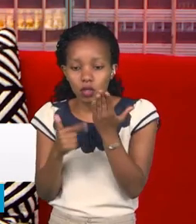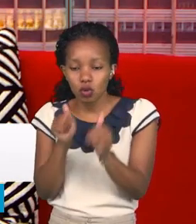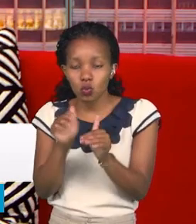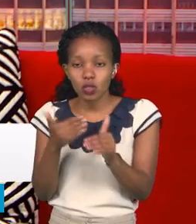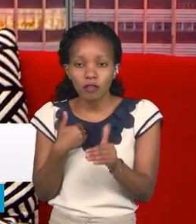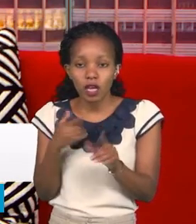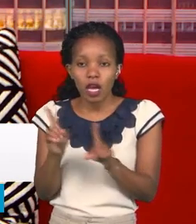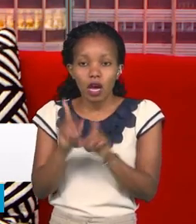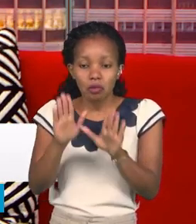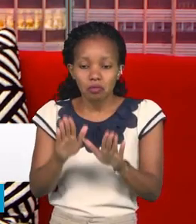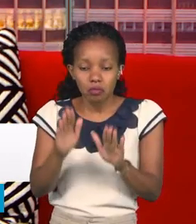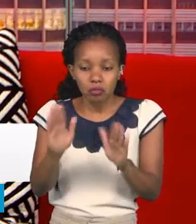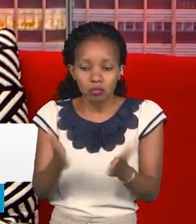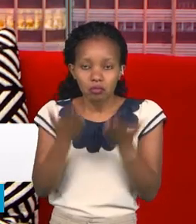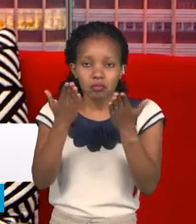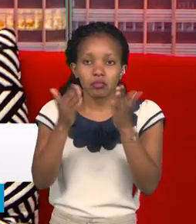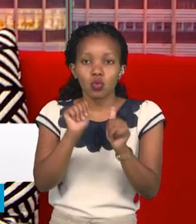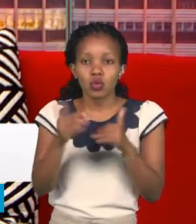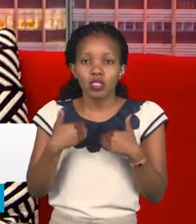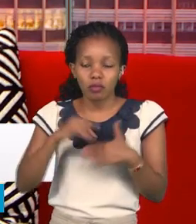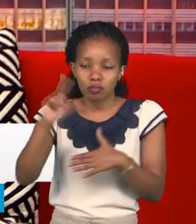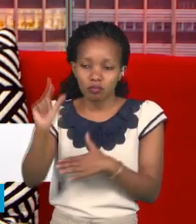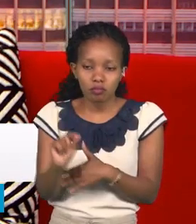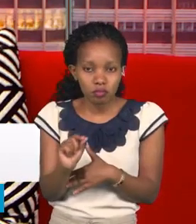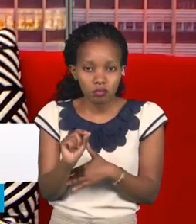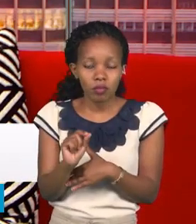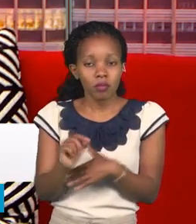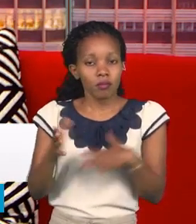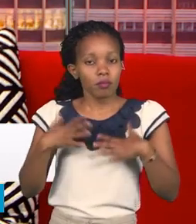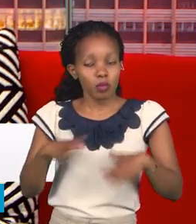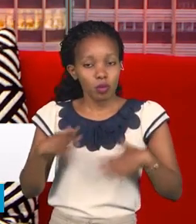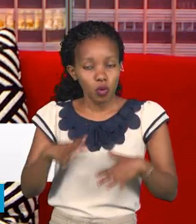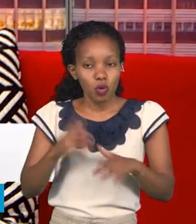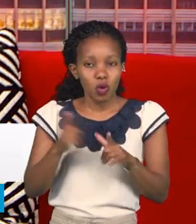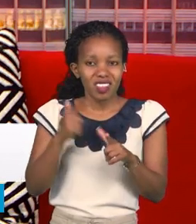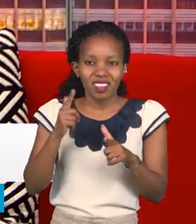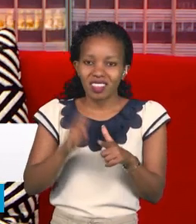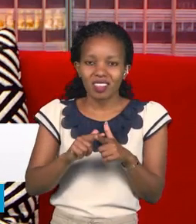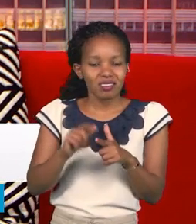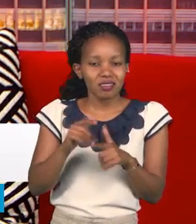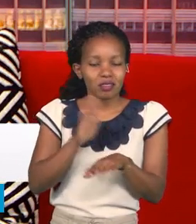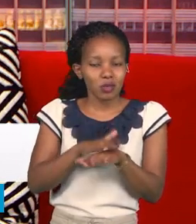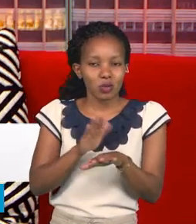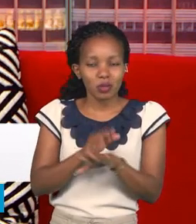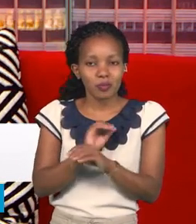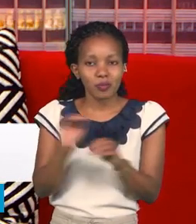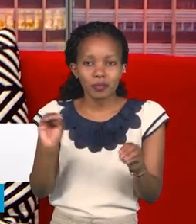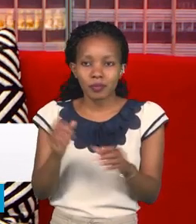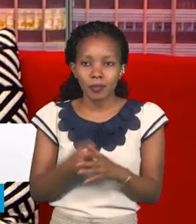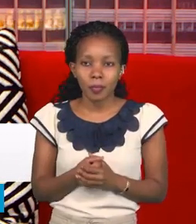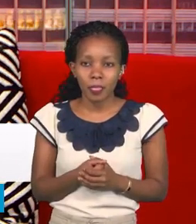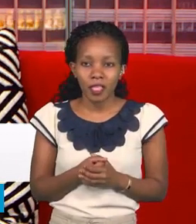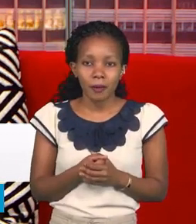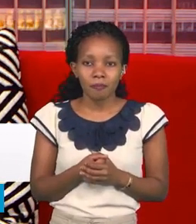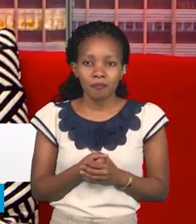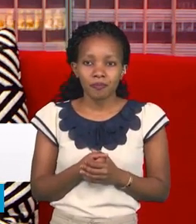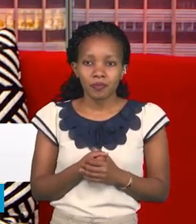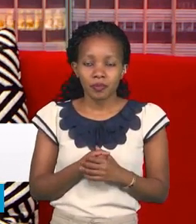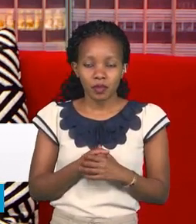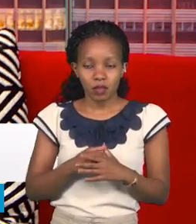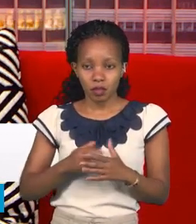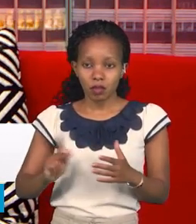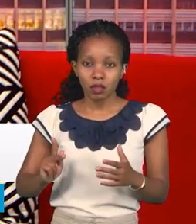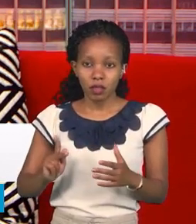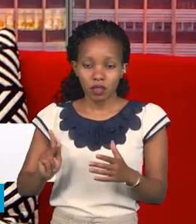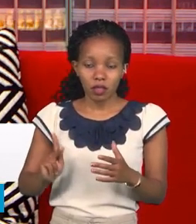most advanced facilities that you have into an affordable reach of the people, it doesn't make any sense. Okay. Yeah. Okay. Now, if you take a renal transplant as an